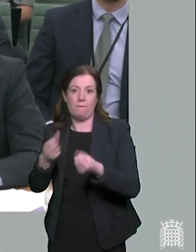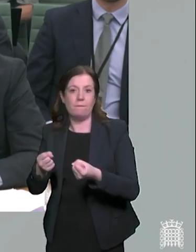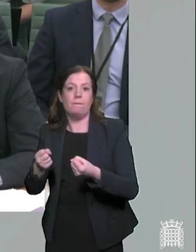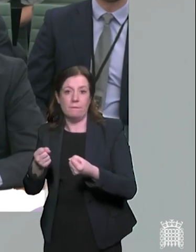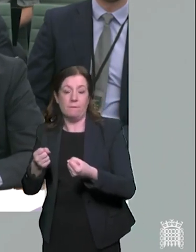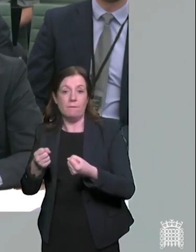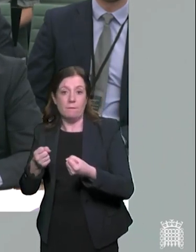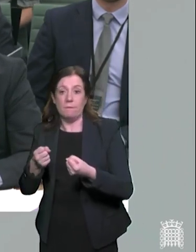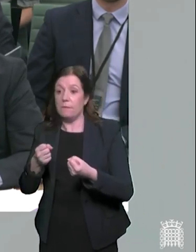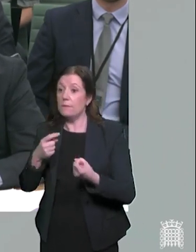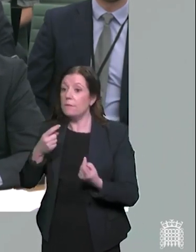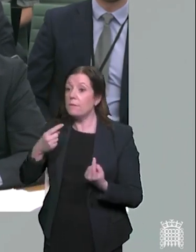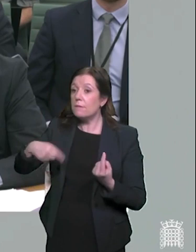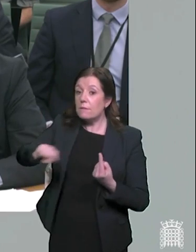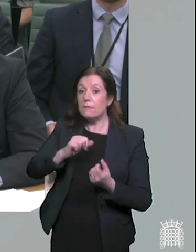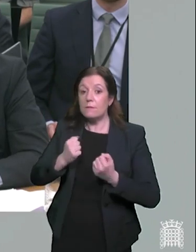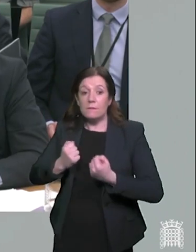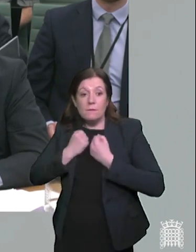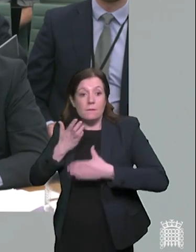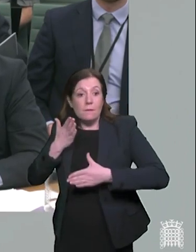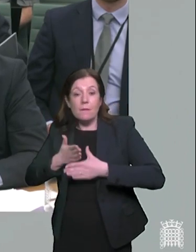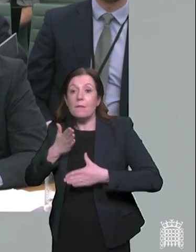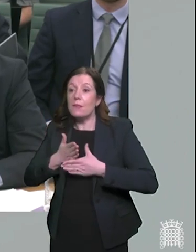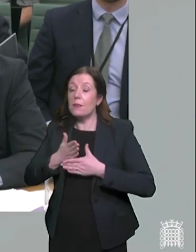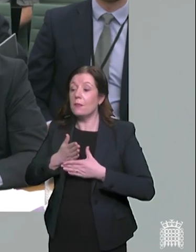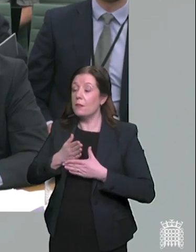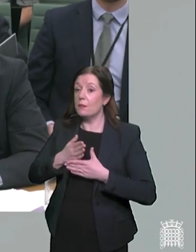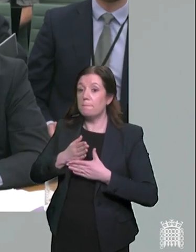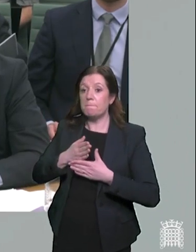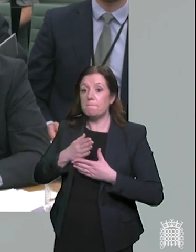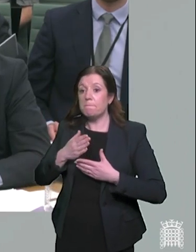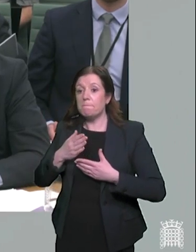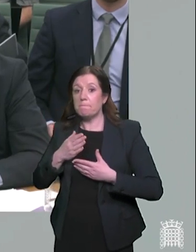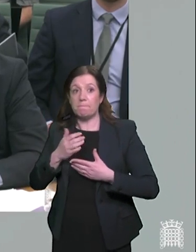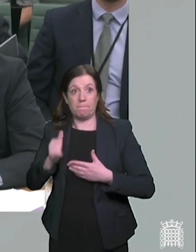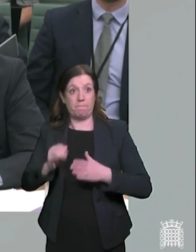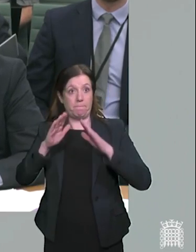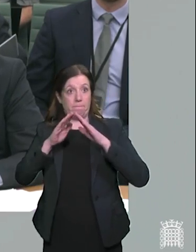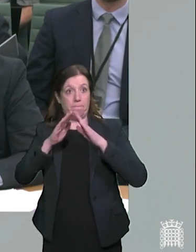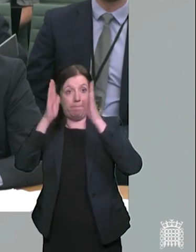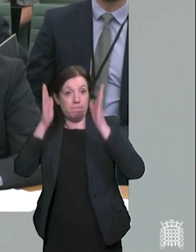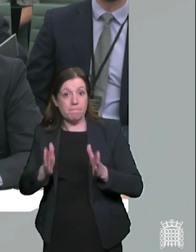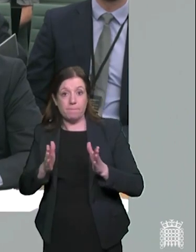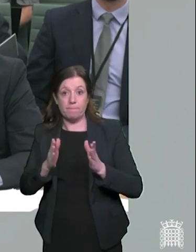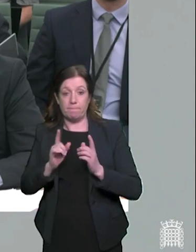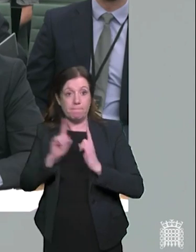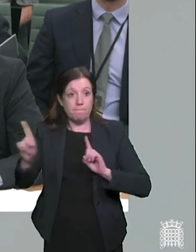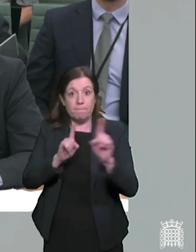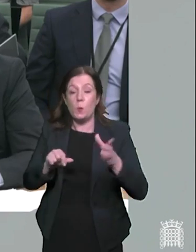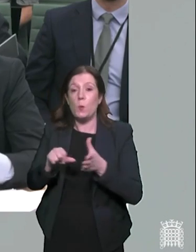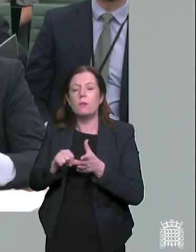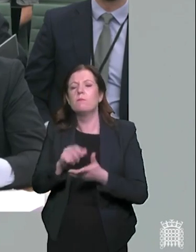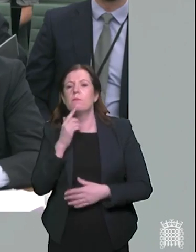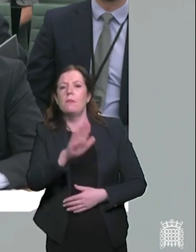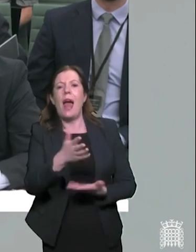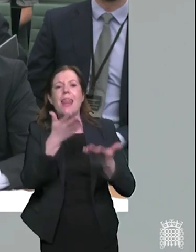I knew about what we were trying to do, given what I knew about the limitations we faced on maintaining perfect social distancing. Now